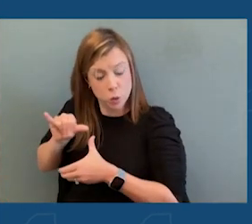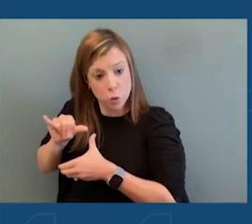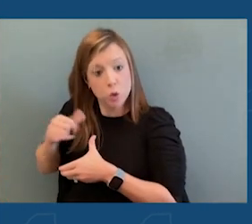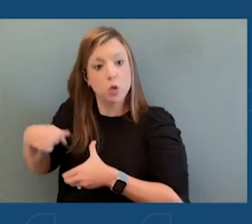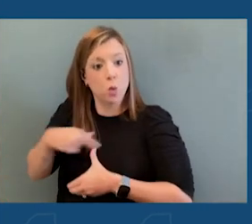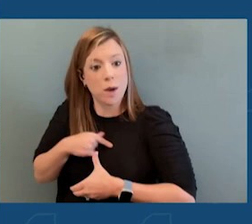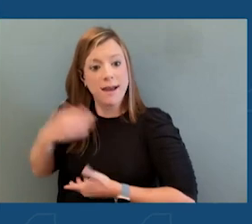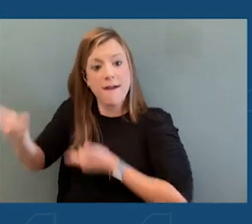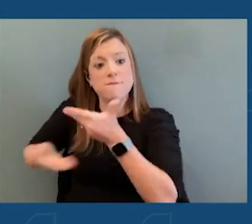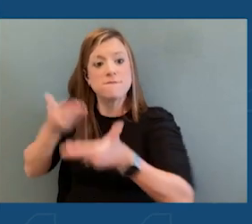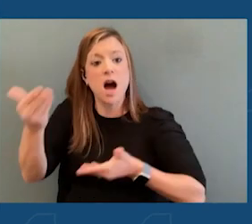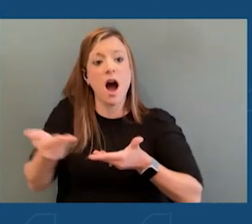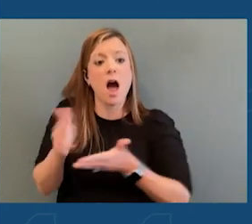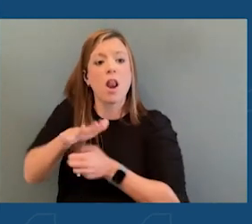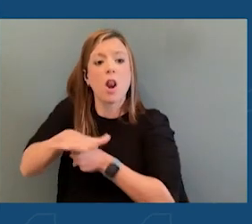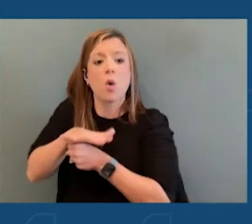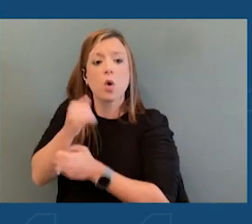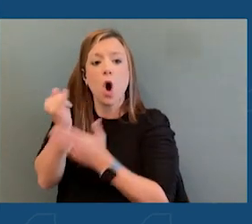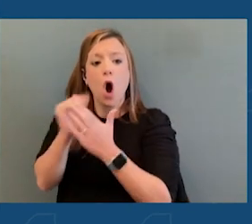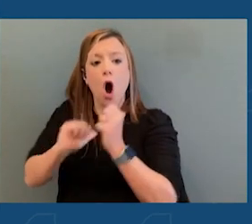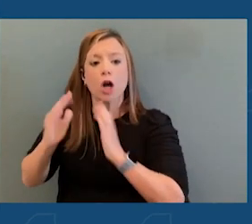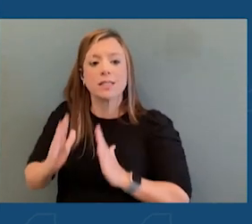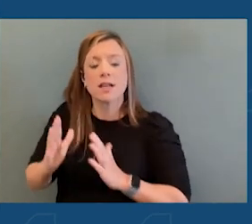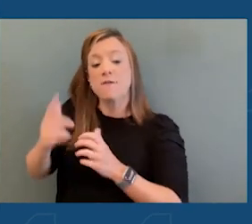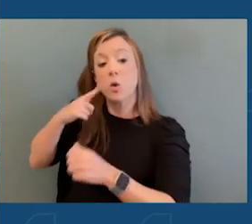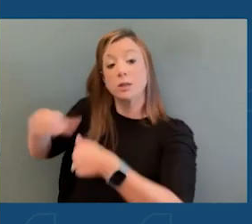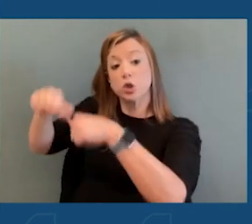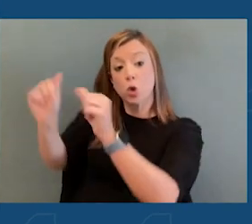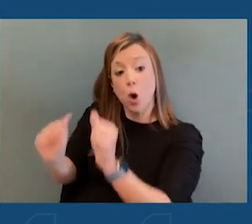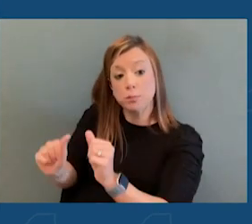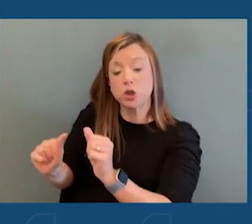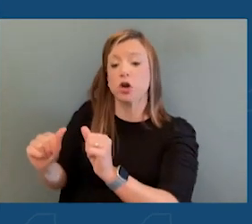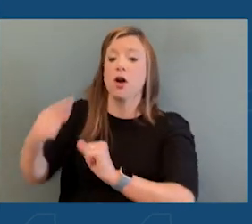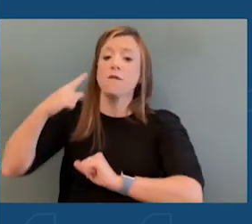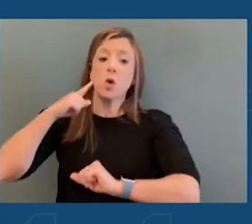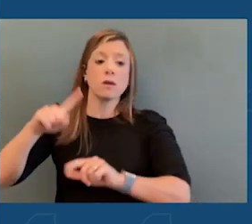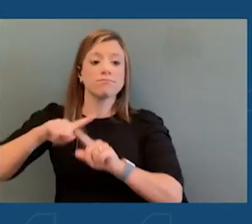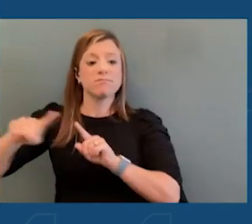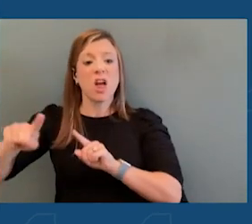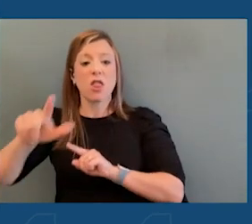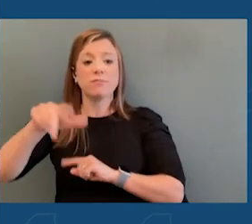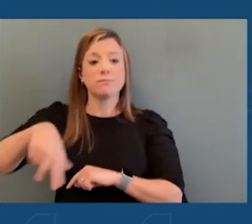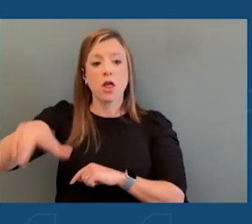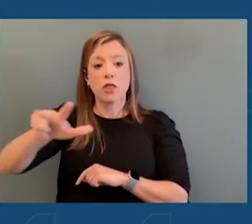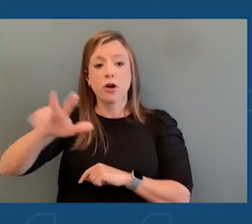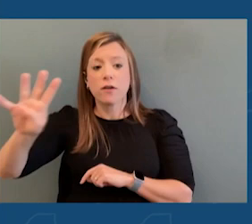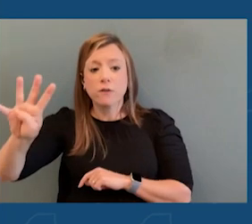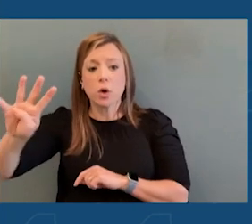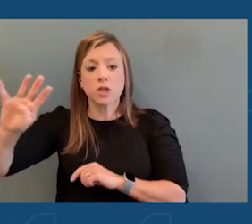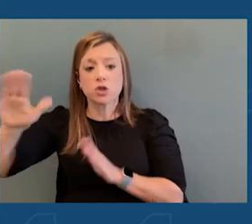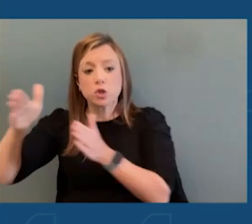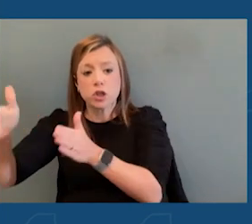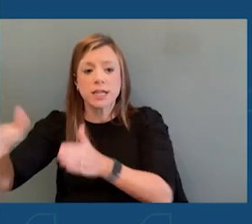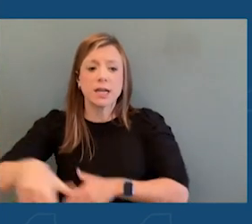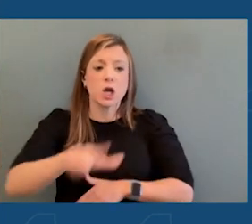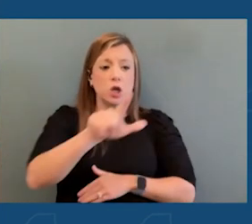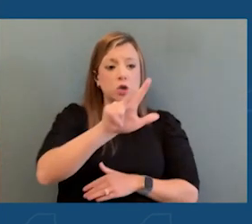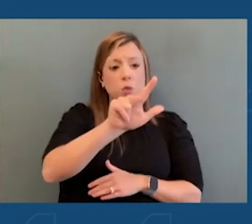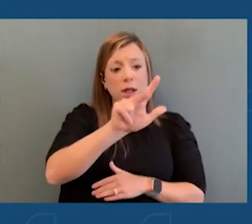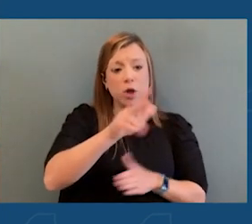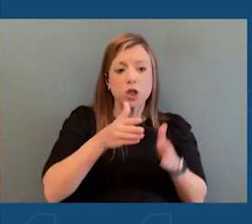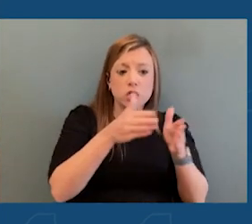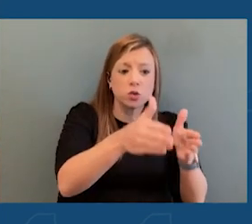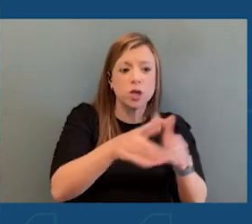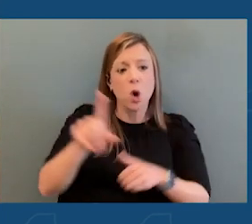that would like to exhibit their sculpture in Times Square, 34th Street, 23rd Street, 168, in any of the